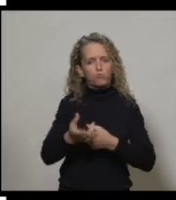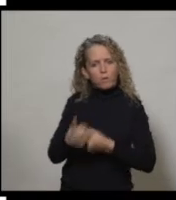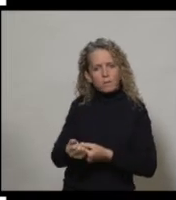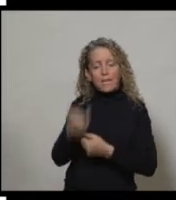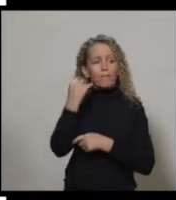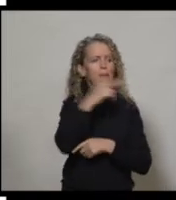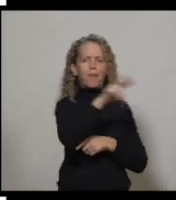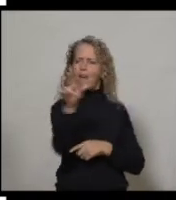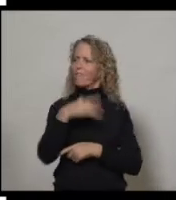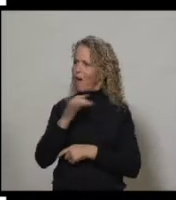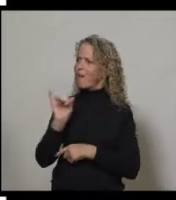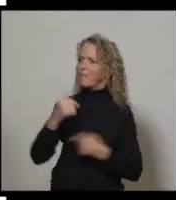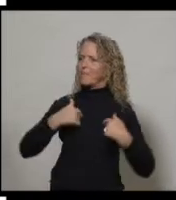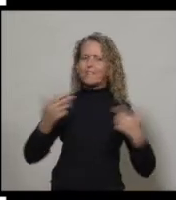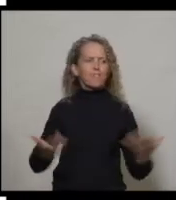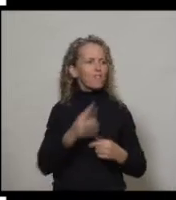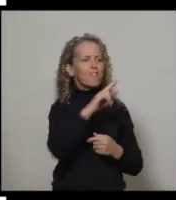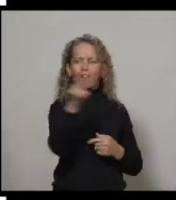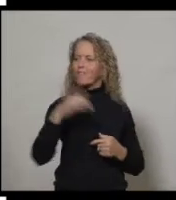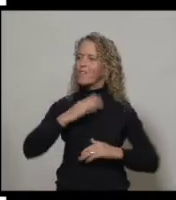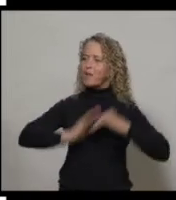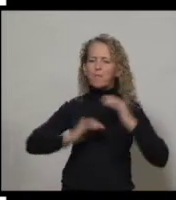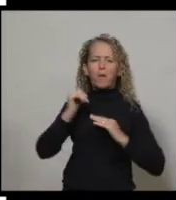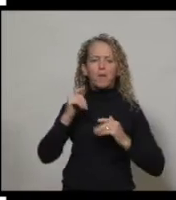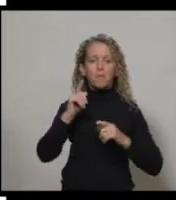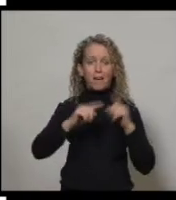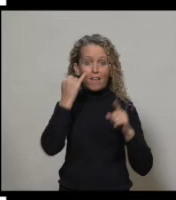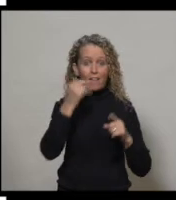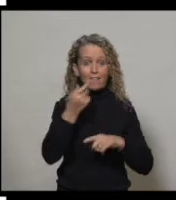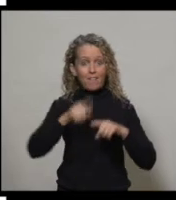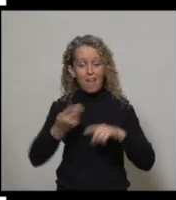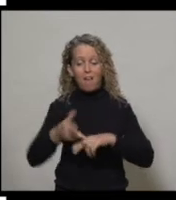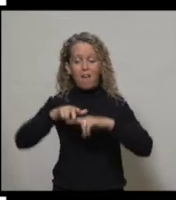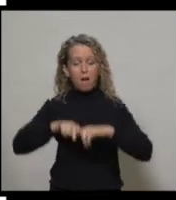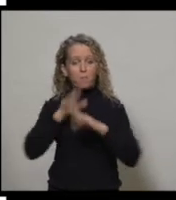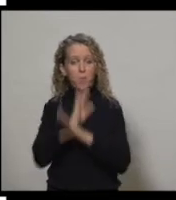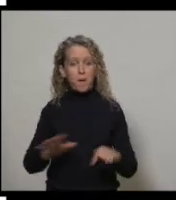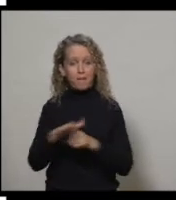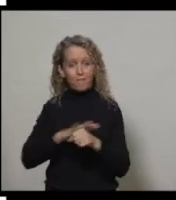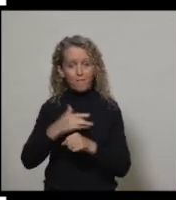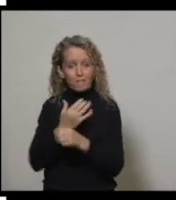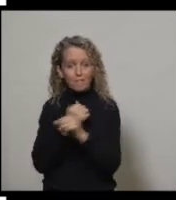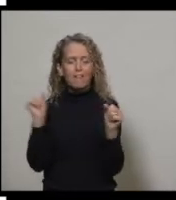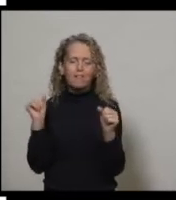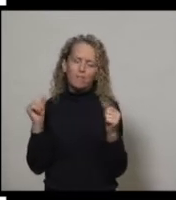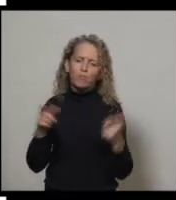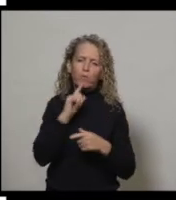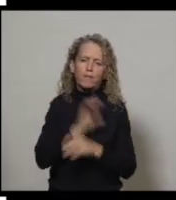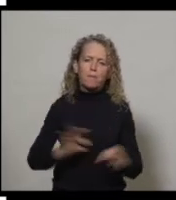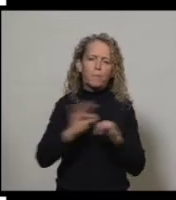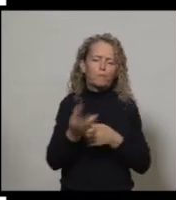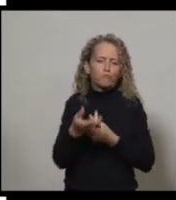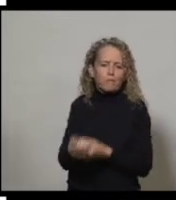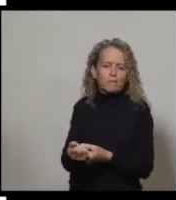trustworthy relationship with the individuals, that's not really going to make it be trauma-informed. So we want to have those safe relationships with people, feeling